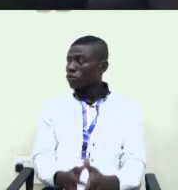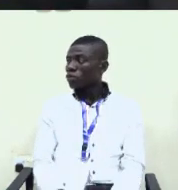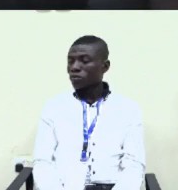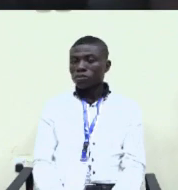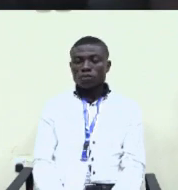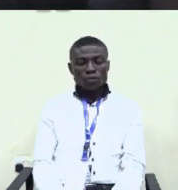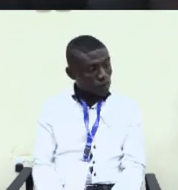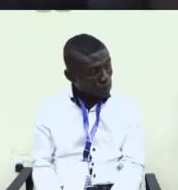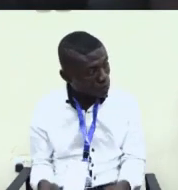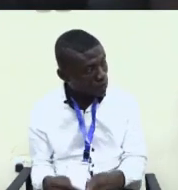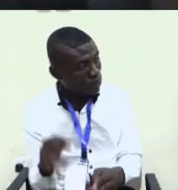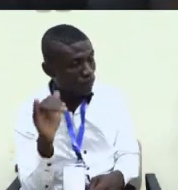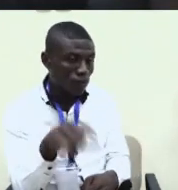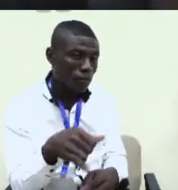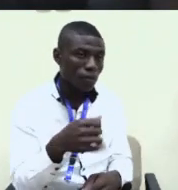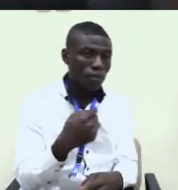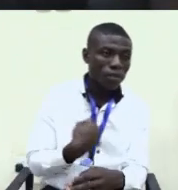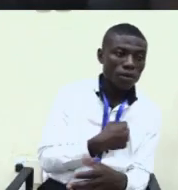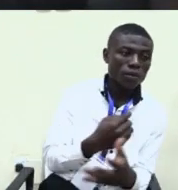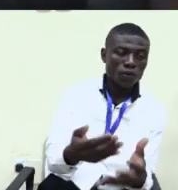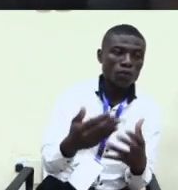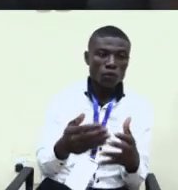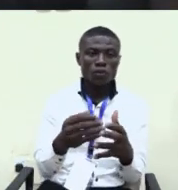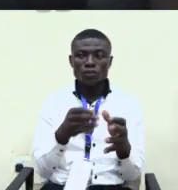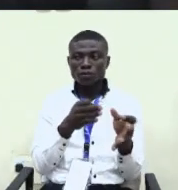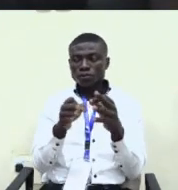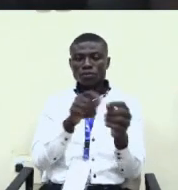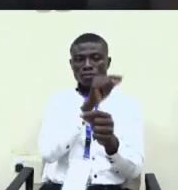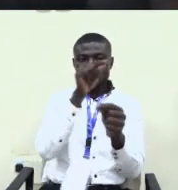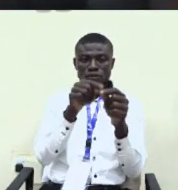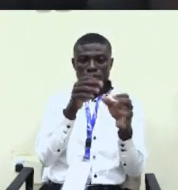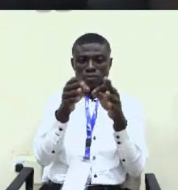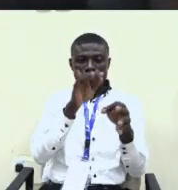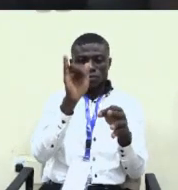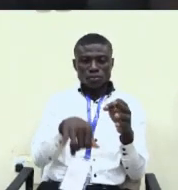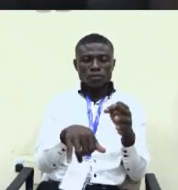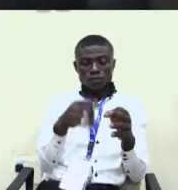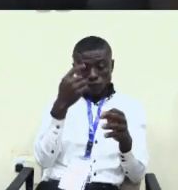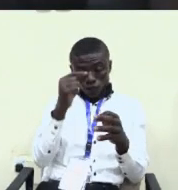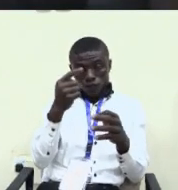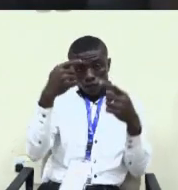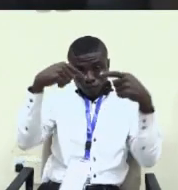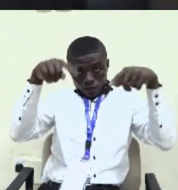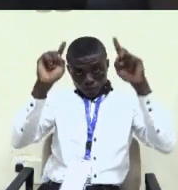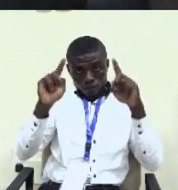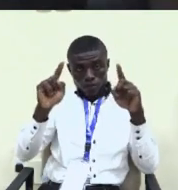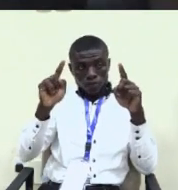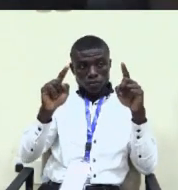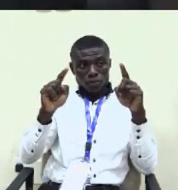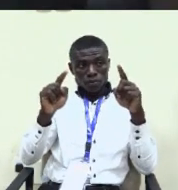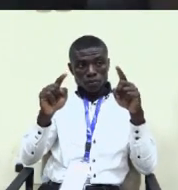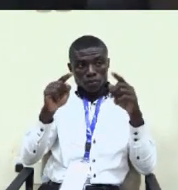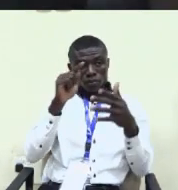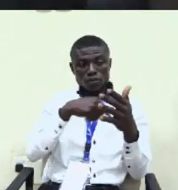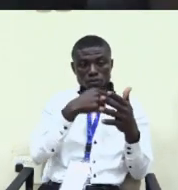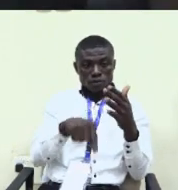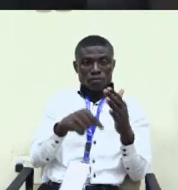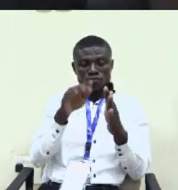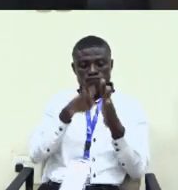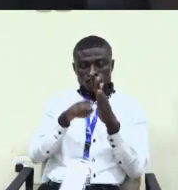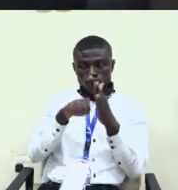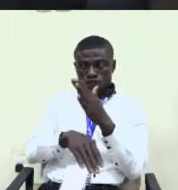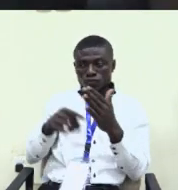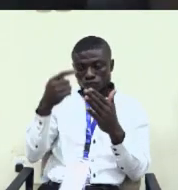Okay. So we want to emphasize that for successful stigma reduction interventions, or